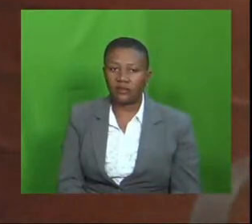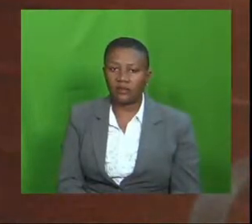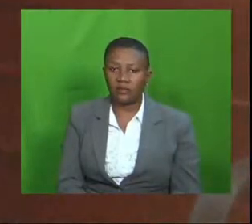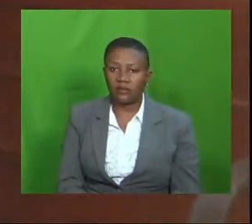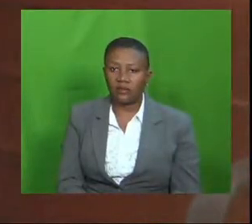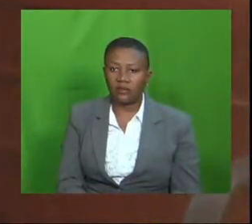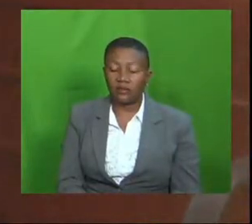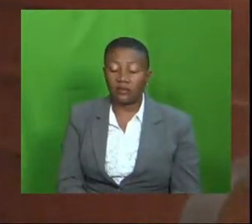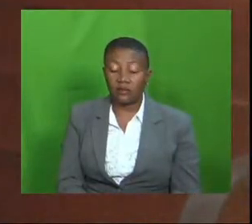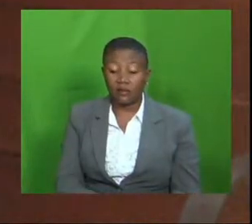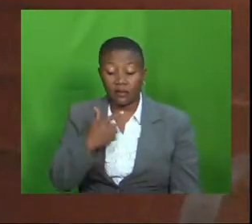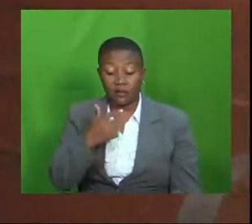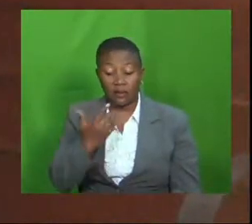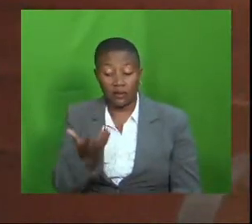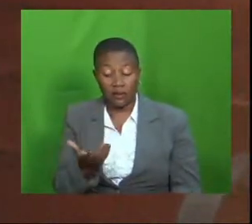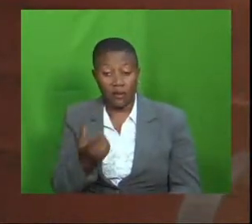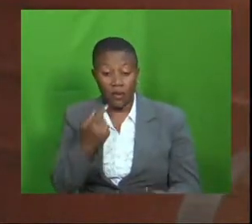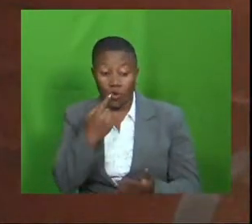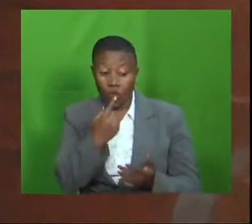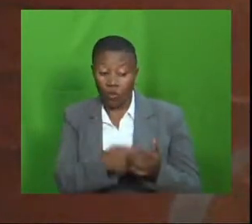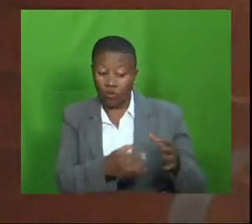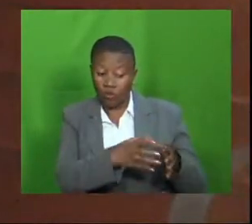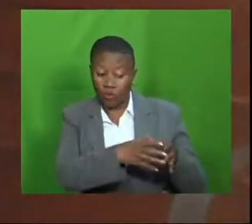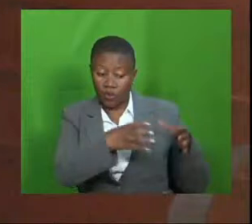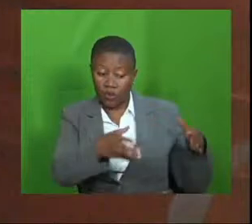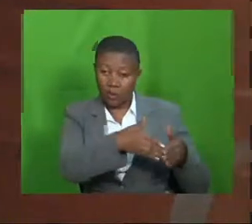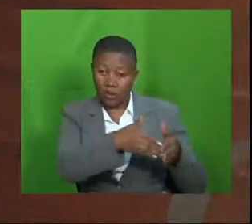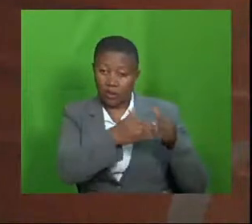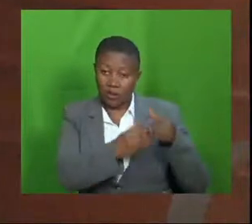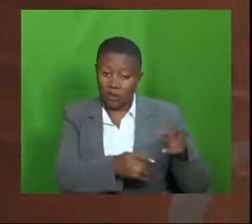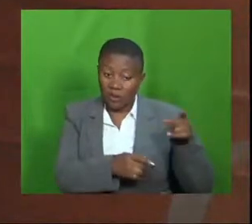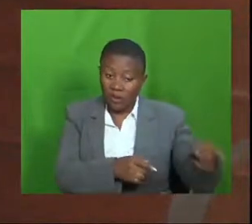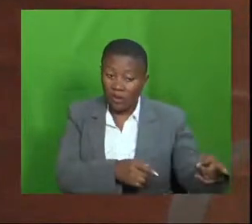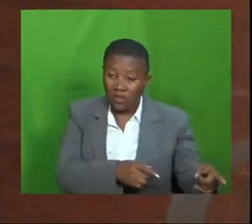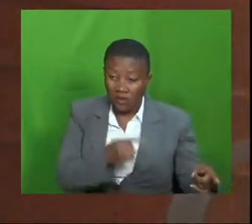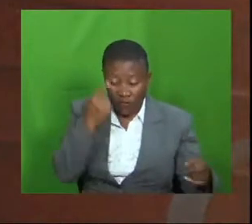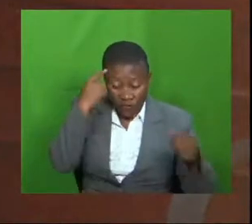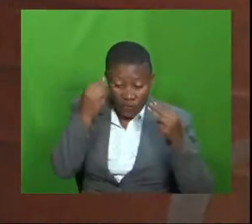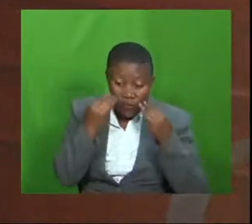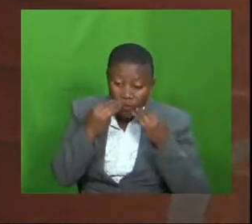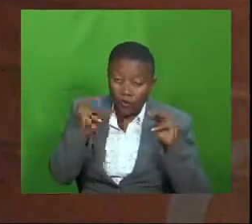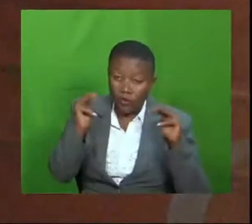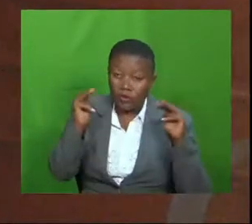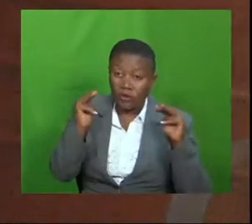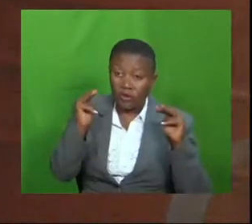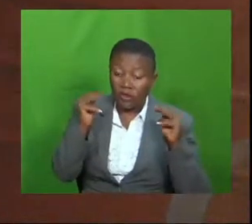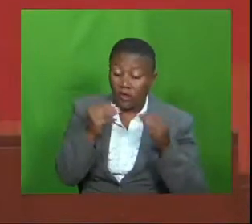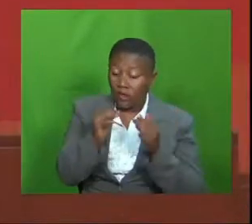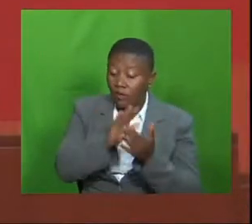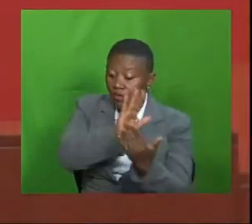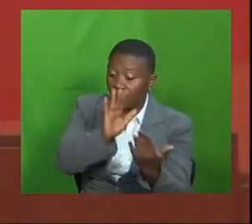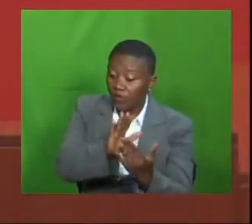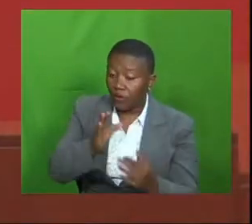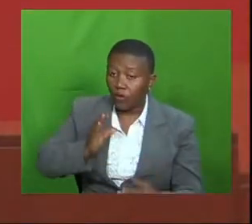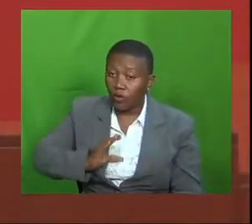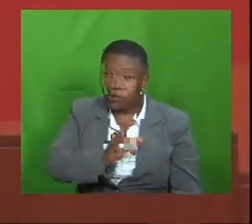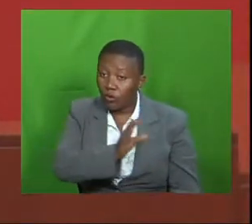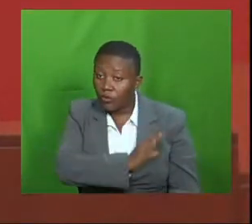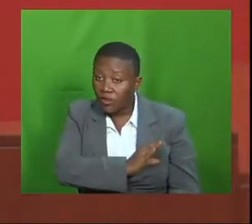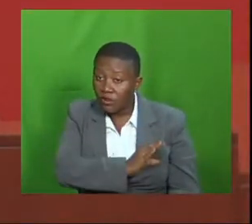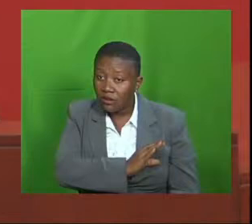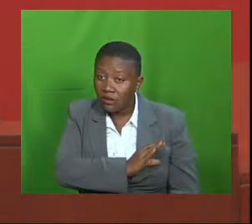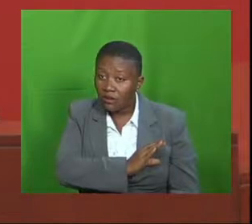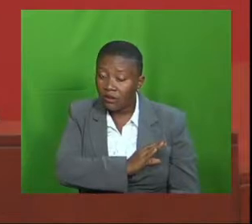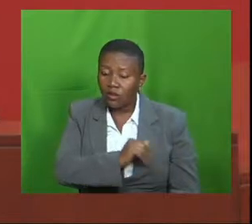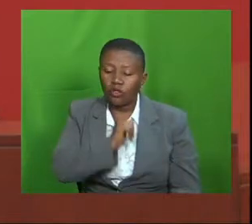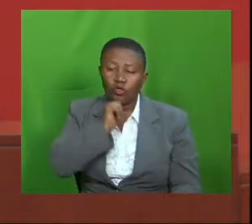that the preliminary objection of the majority leader to the admissibility of the motion for consideration of the report of the committee is hereby